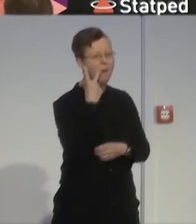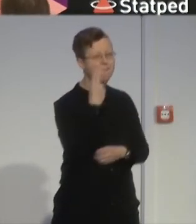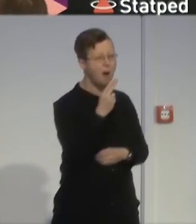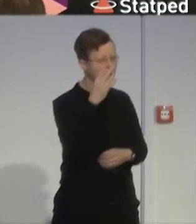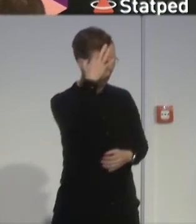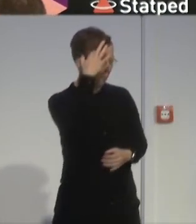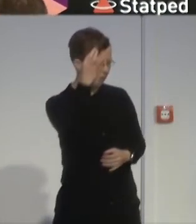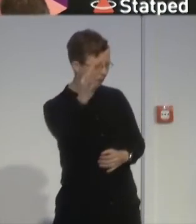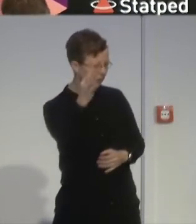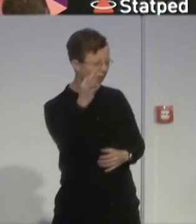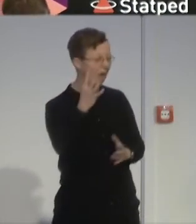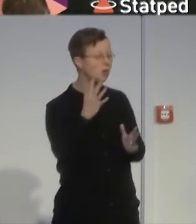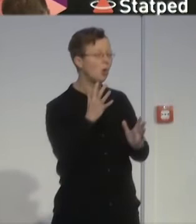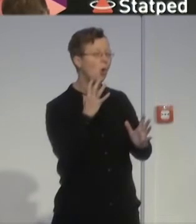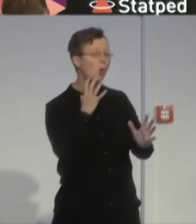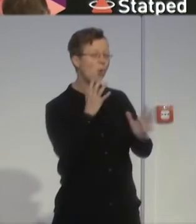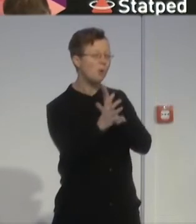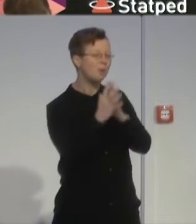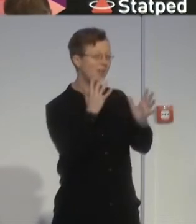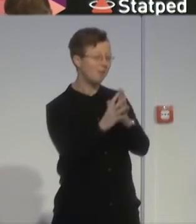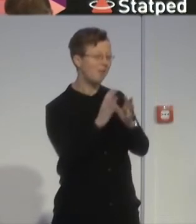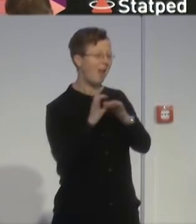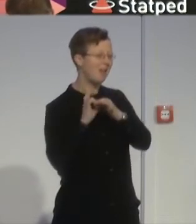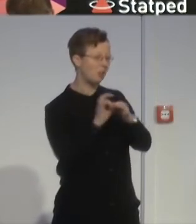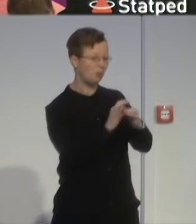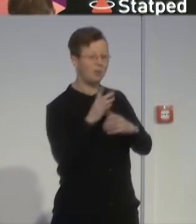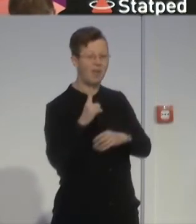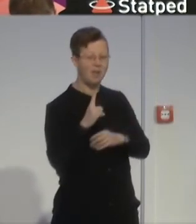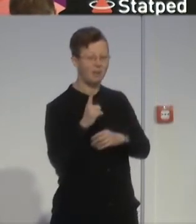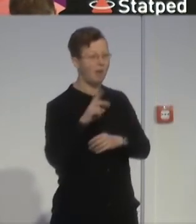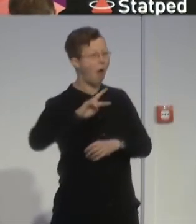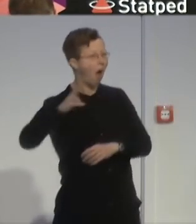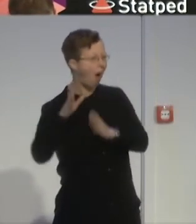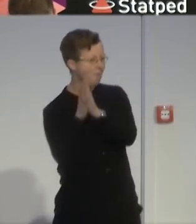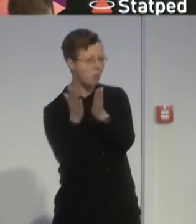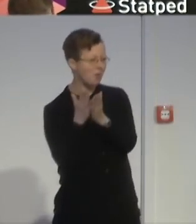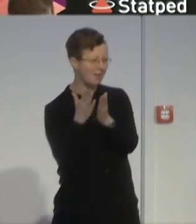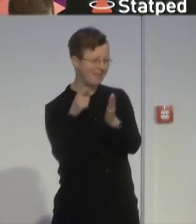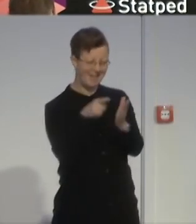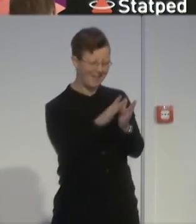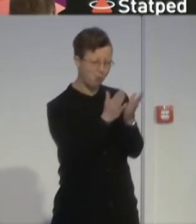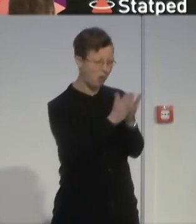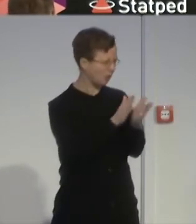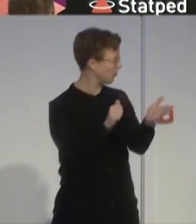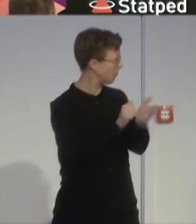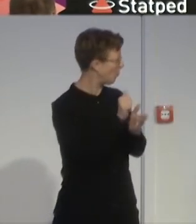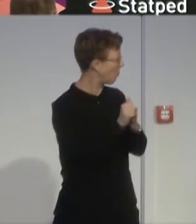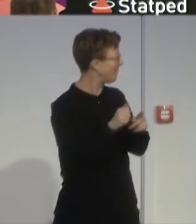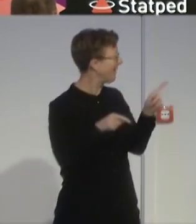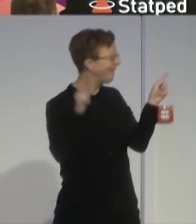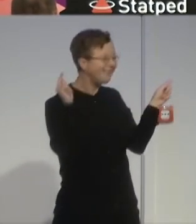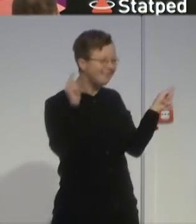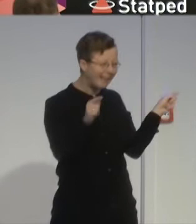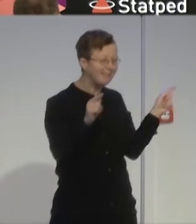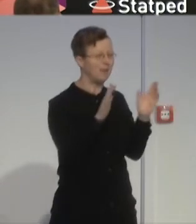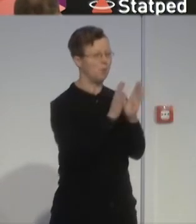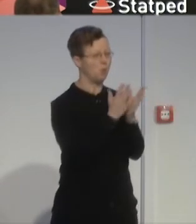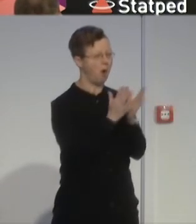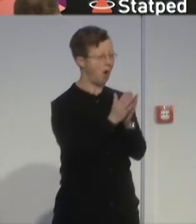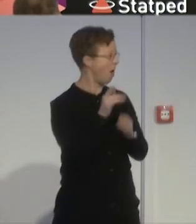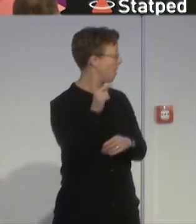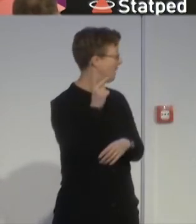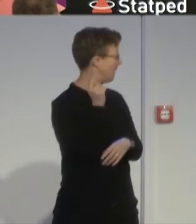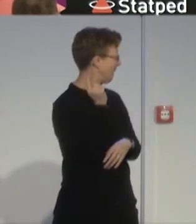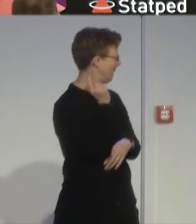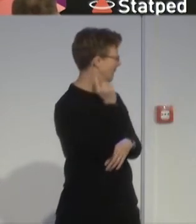communicative relations is a different book, not the book that has been released today. It is this book. This